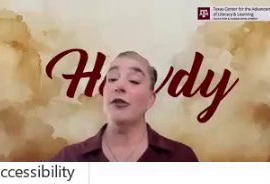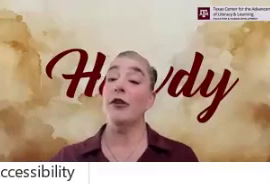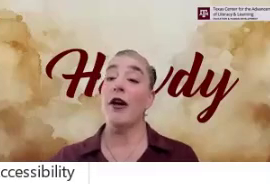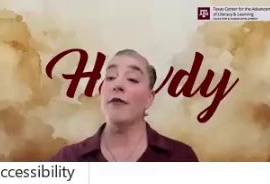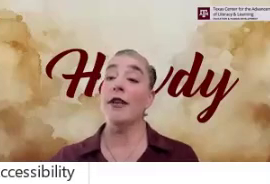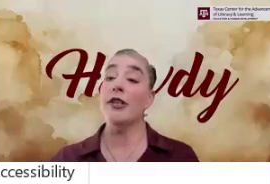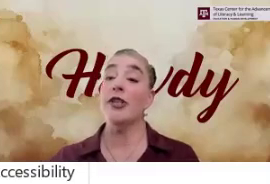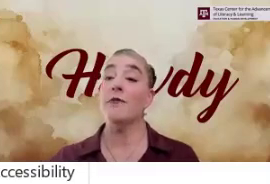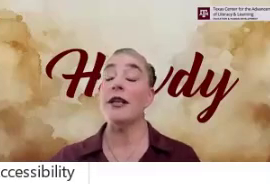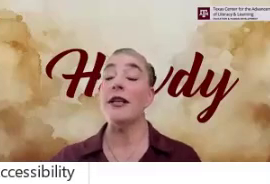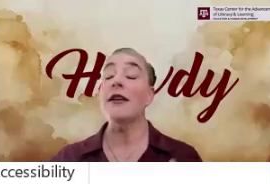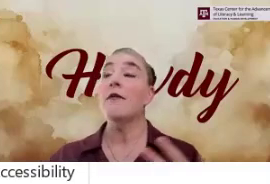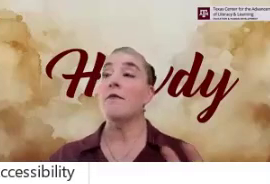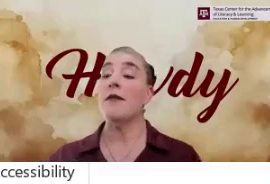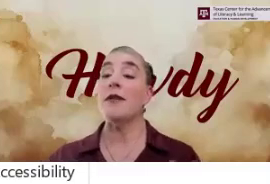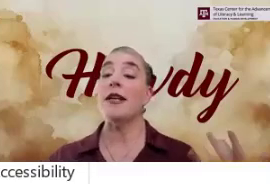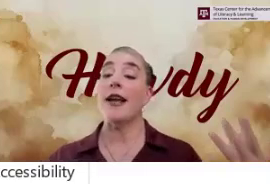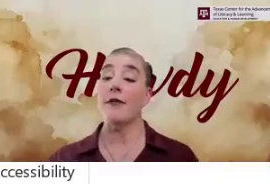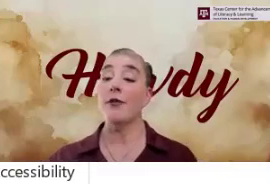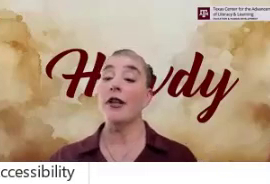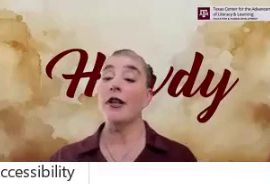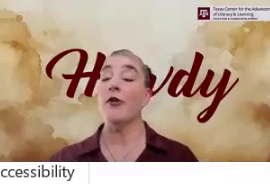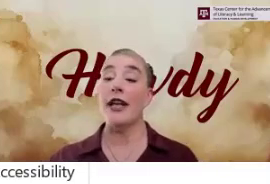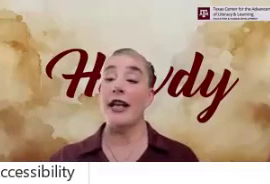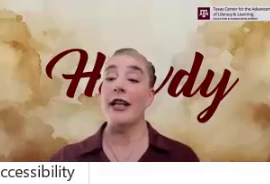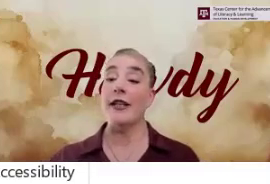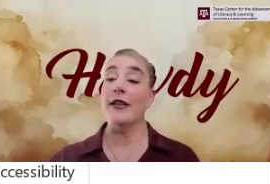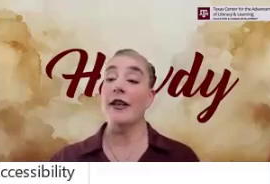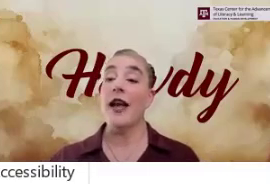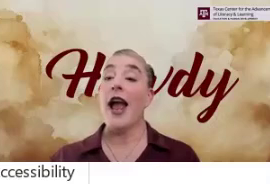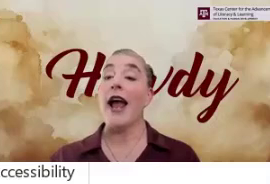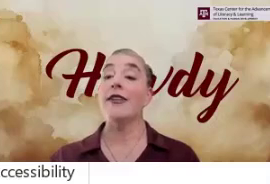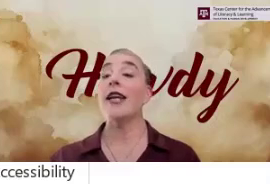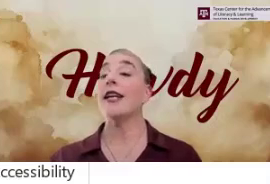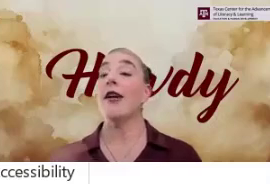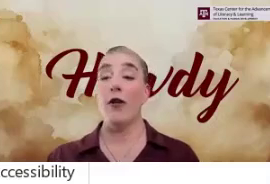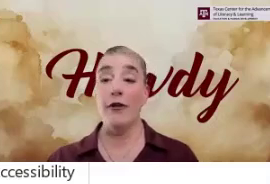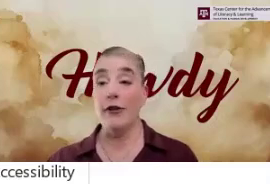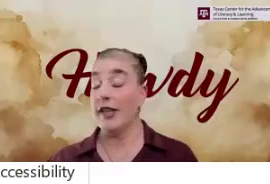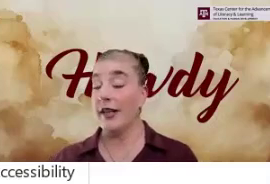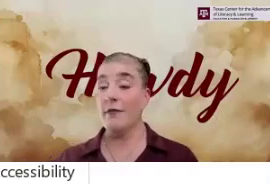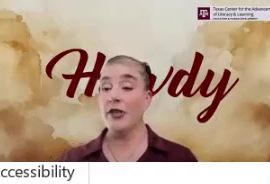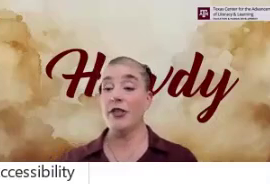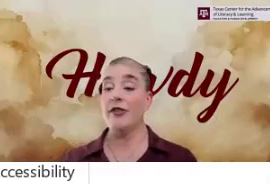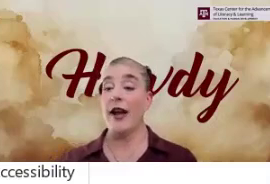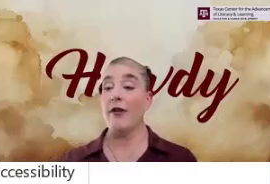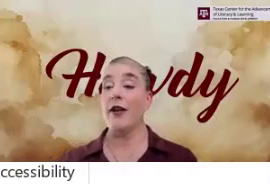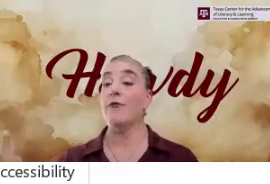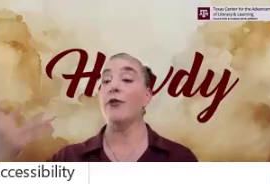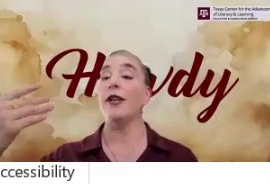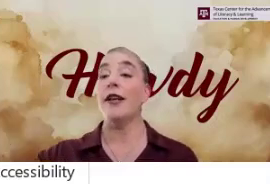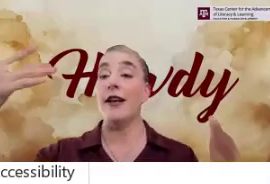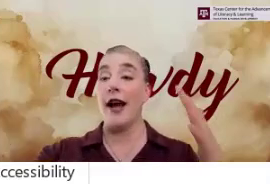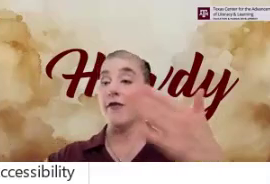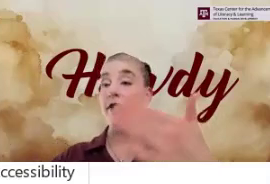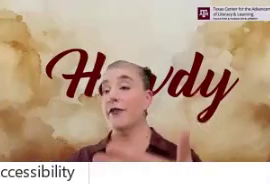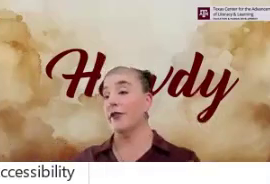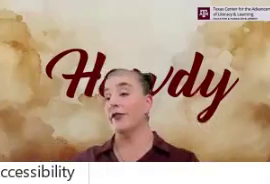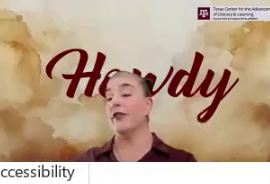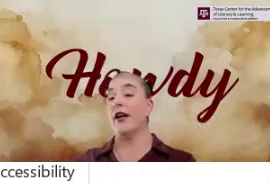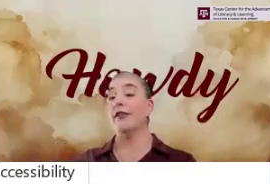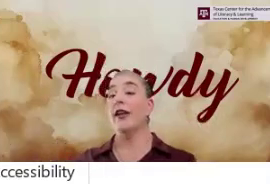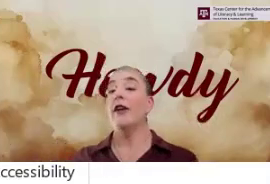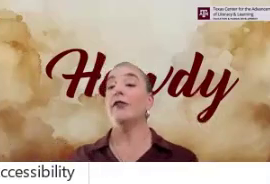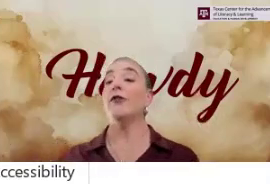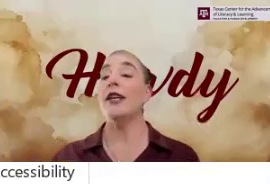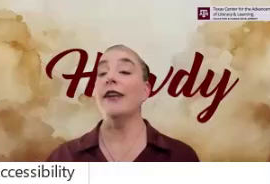that special accommodation may be Anne Marie going in and taking all of those animations out and having